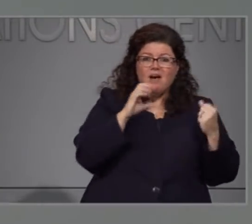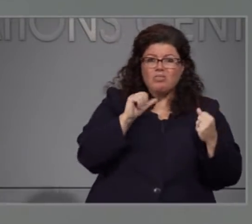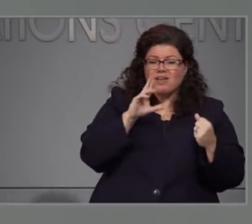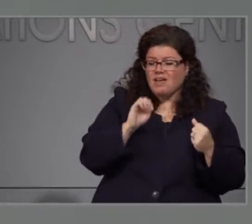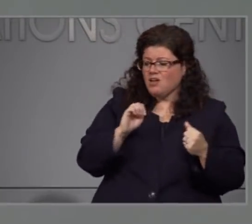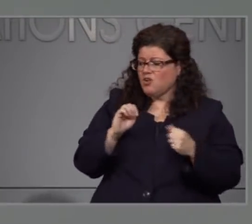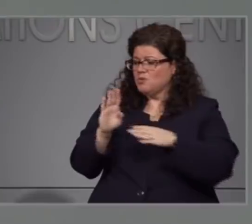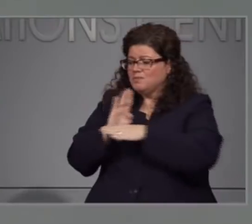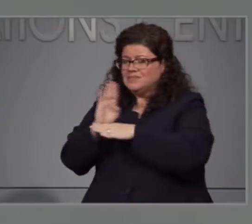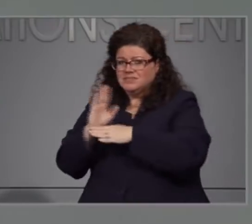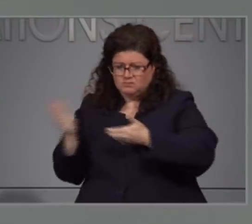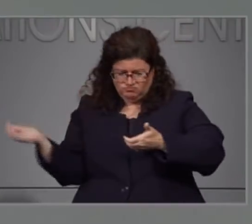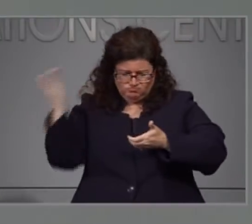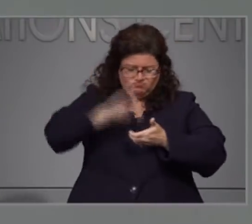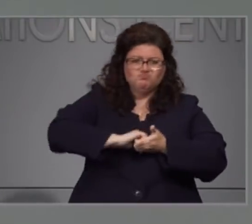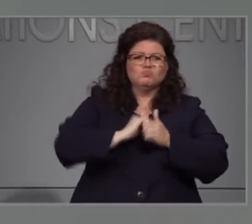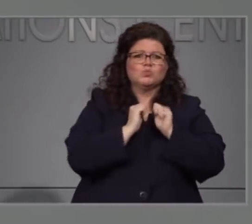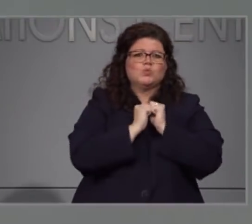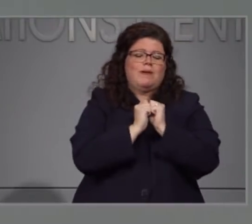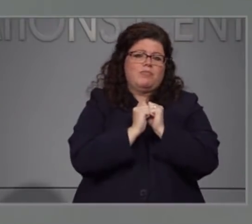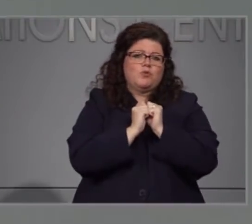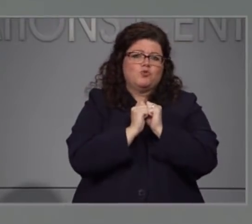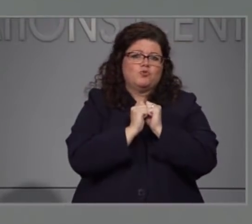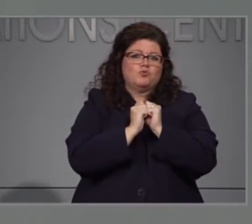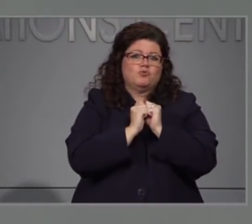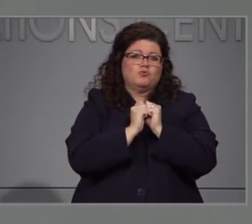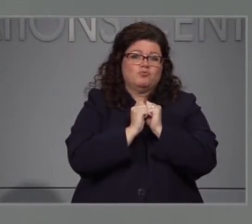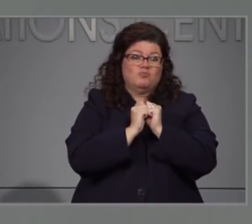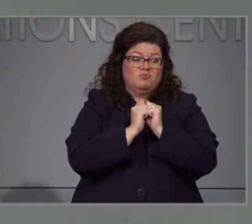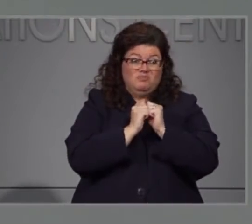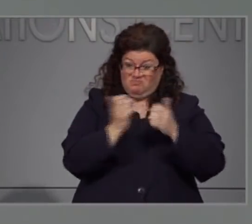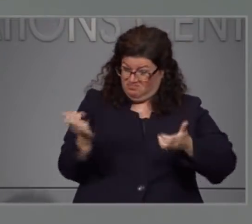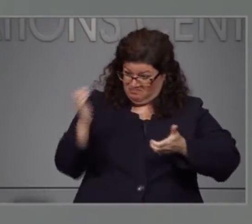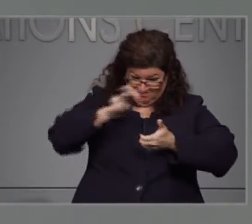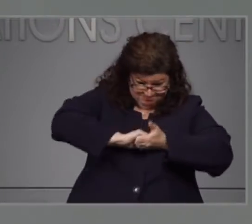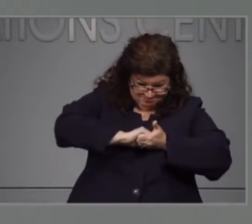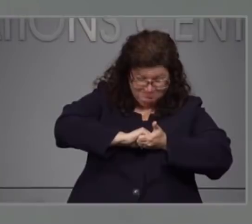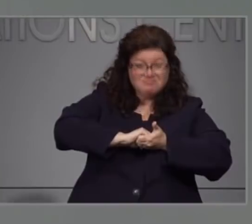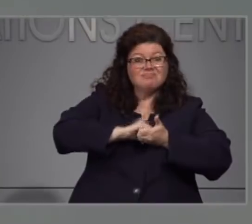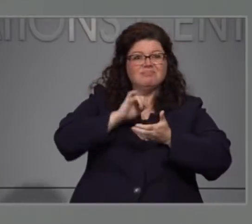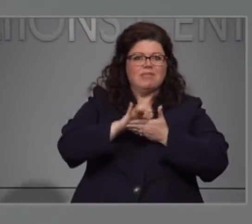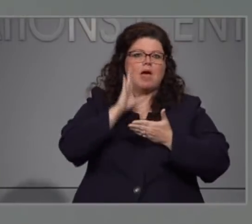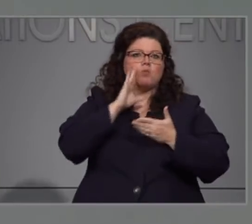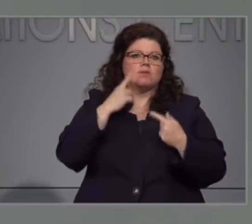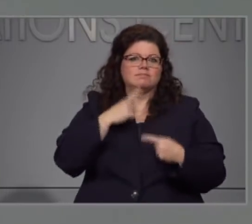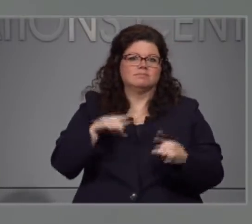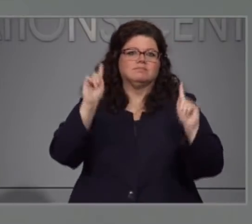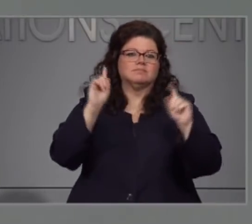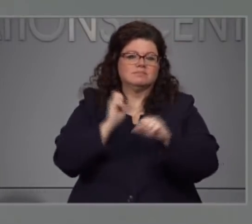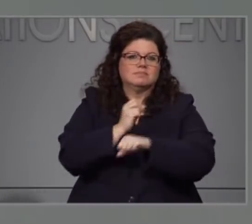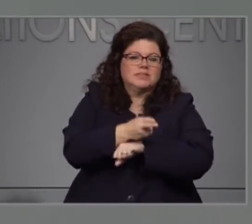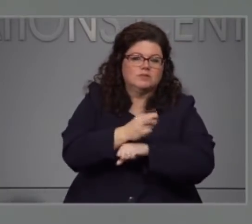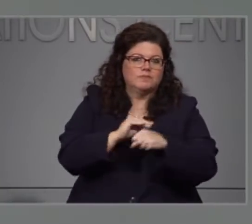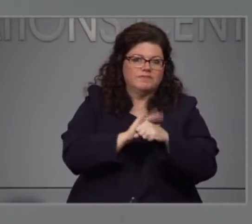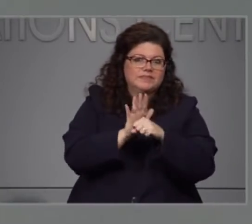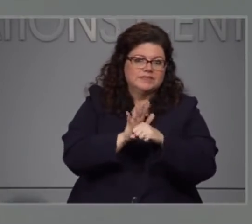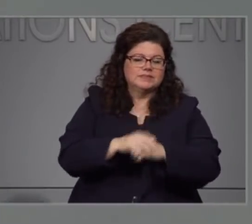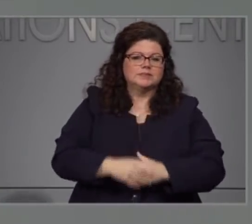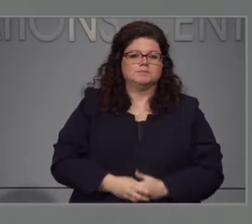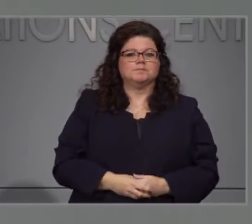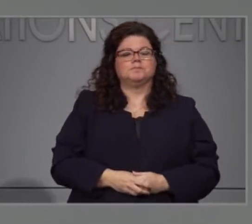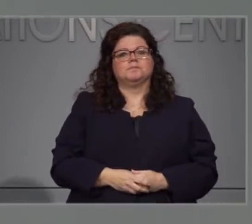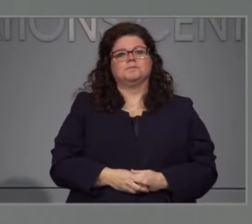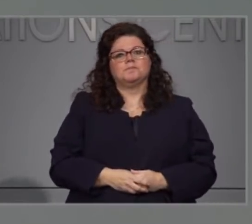back to work. In fact, it is the pathway to recovery. Now, I'm not alone in my belief